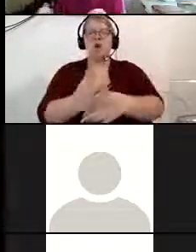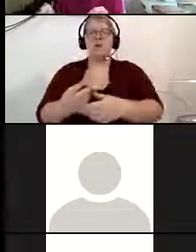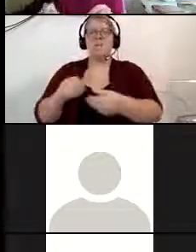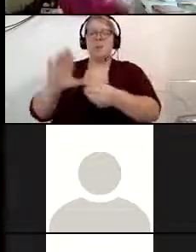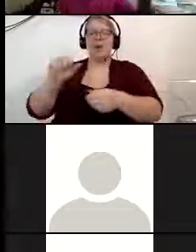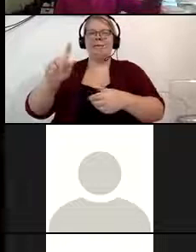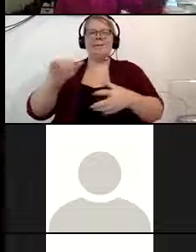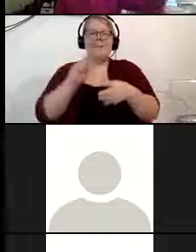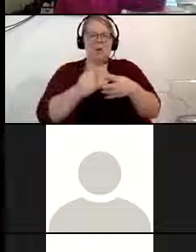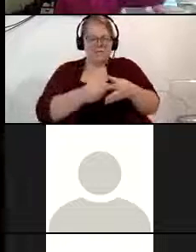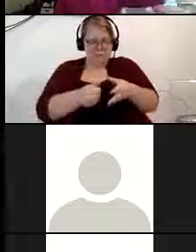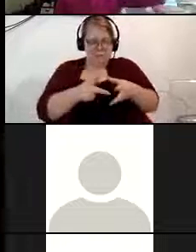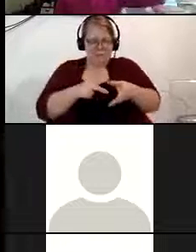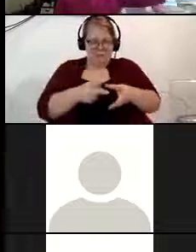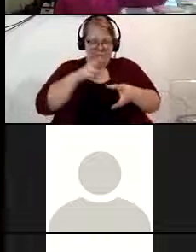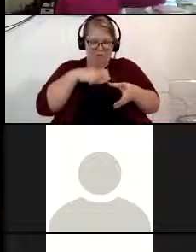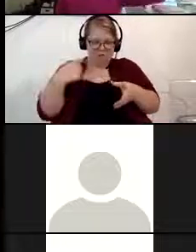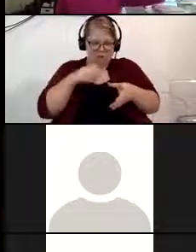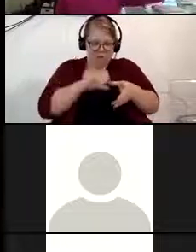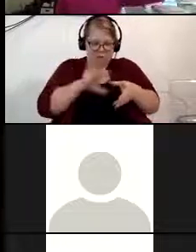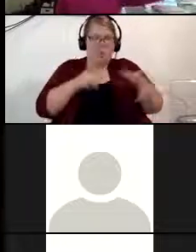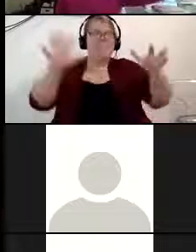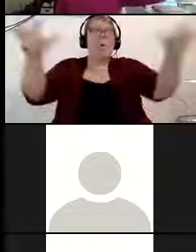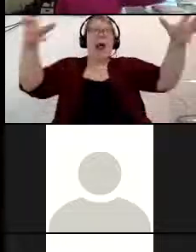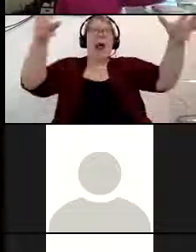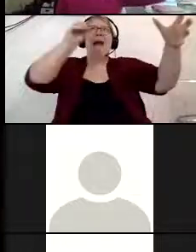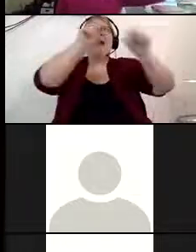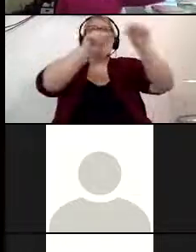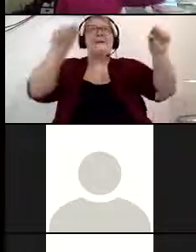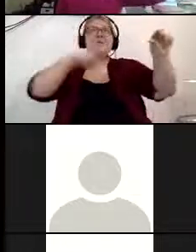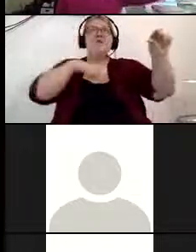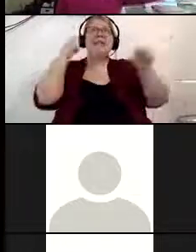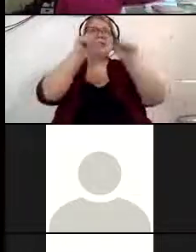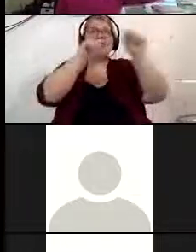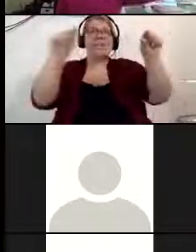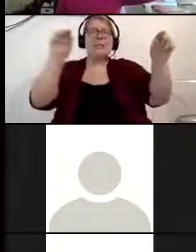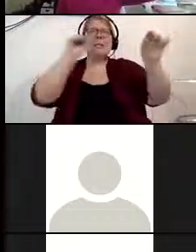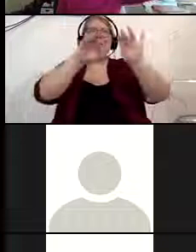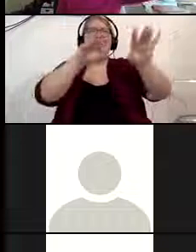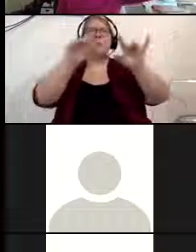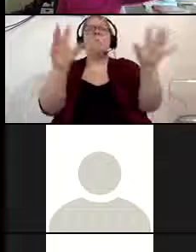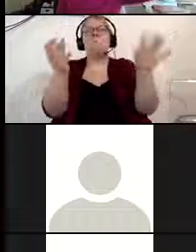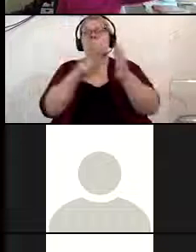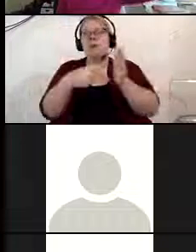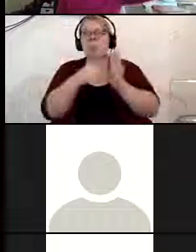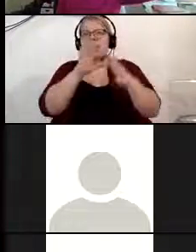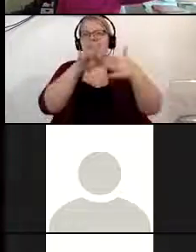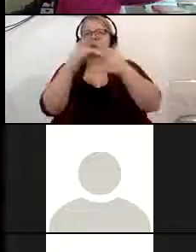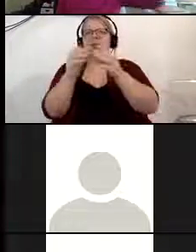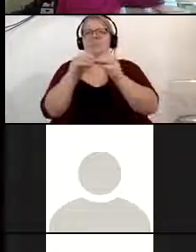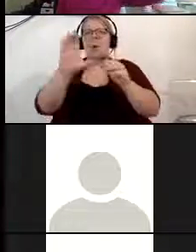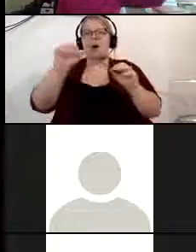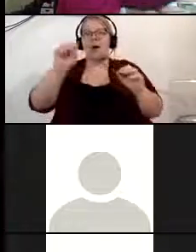high risk. As I mentioned, what we are looking at primarily when we talk about gambling